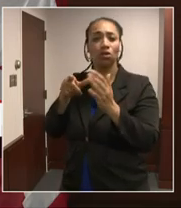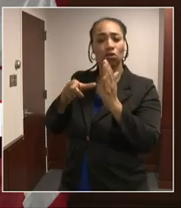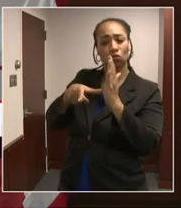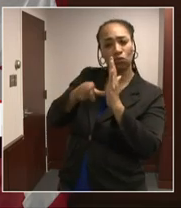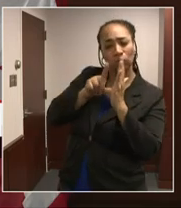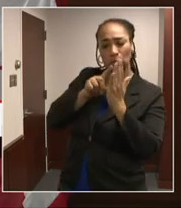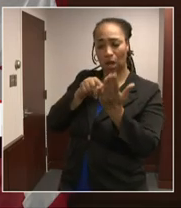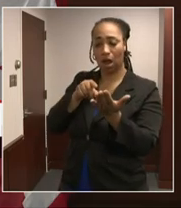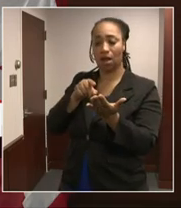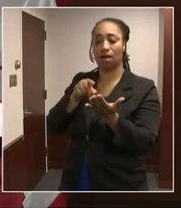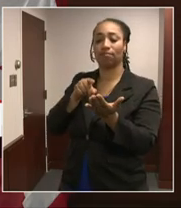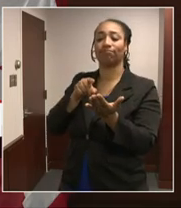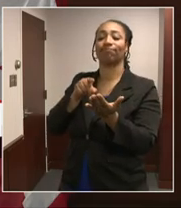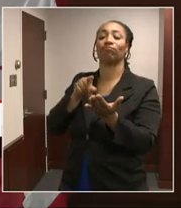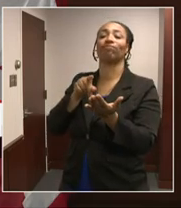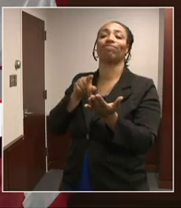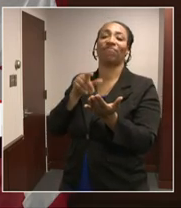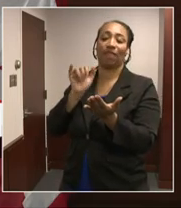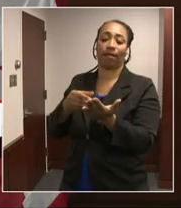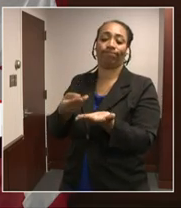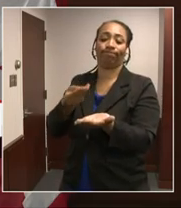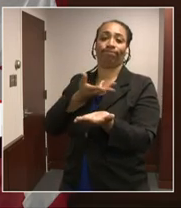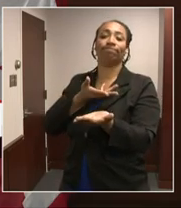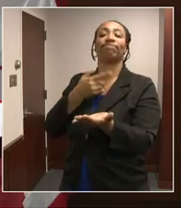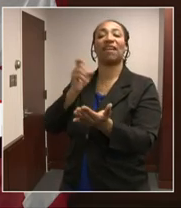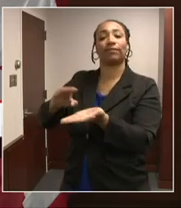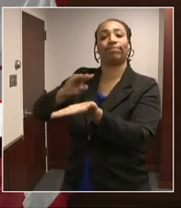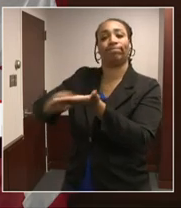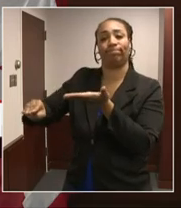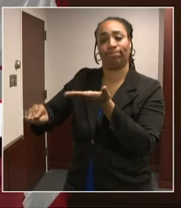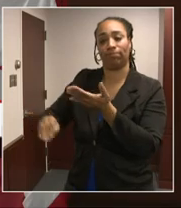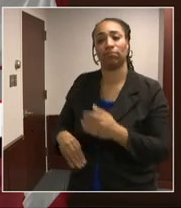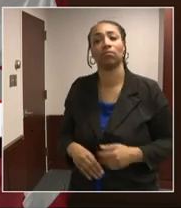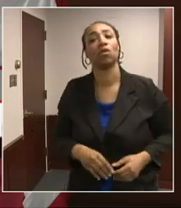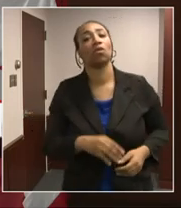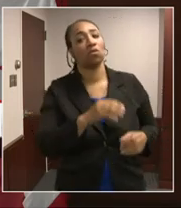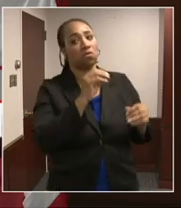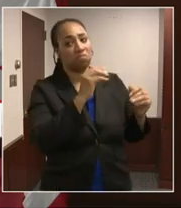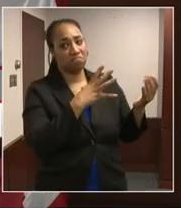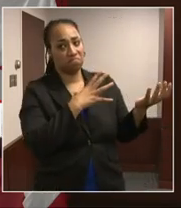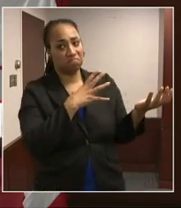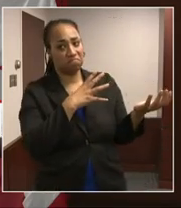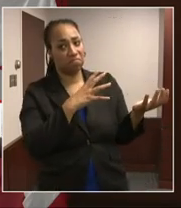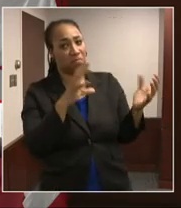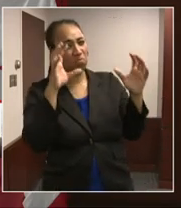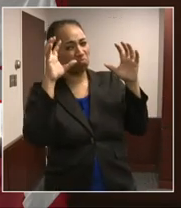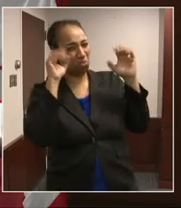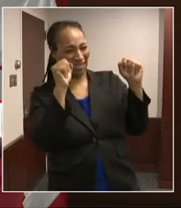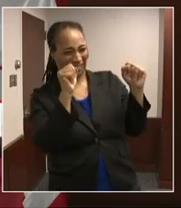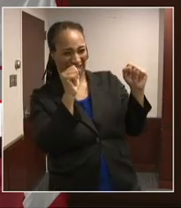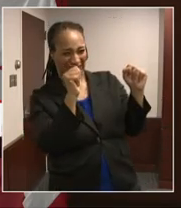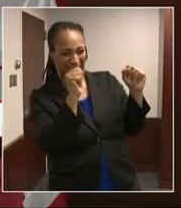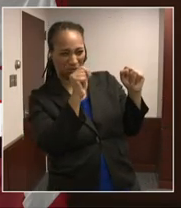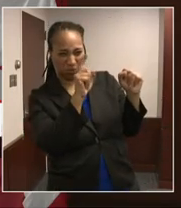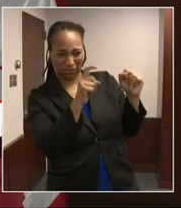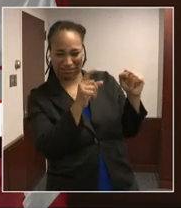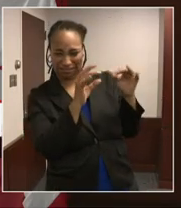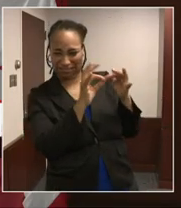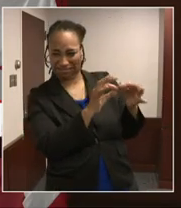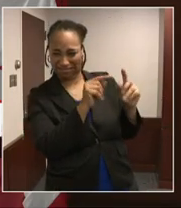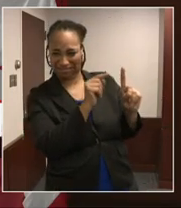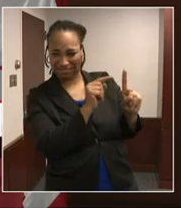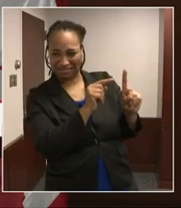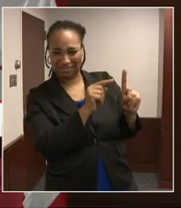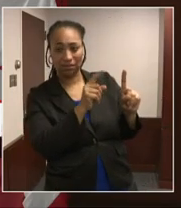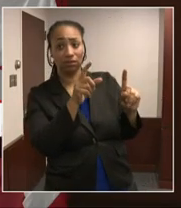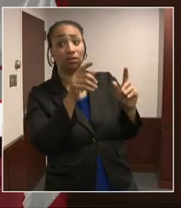go back to the president's statement, you mentioned statehood and that the city will only really be safe from this type of attack when it's a state. Do you feel, we